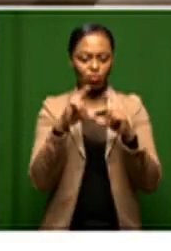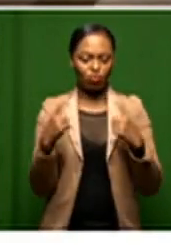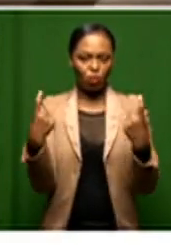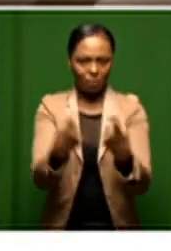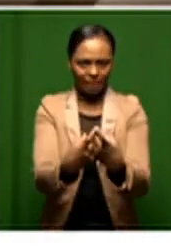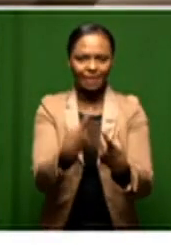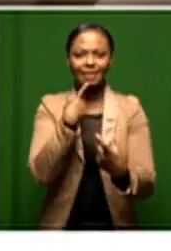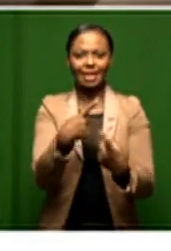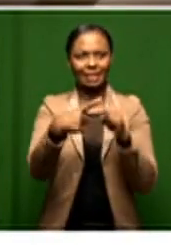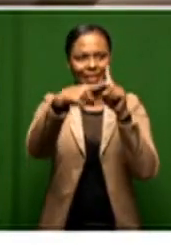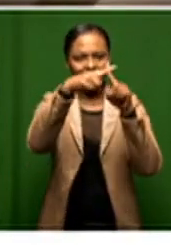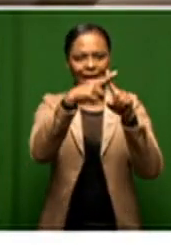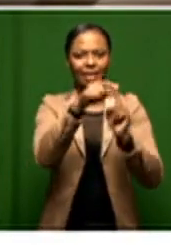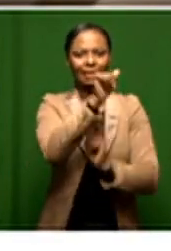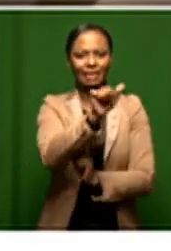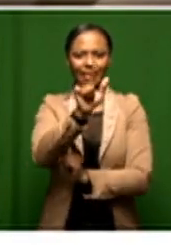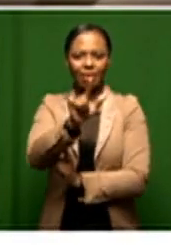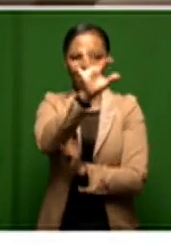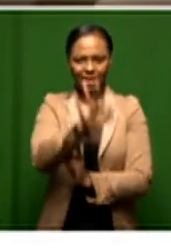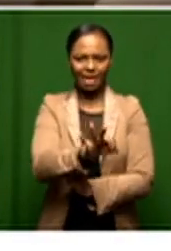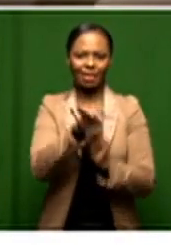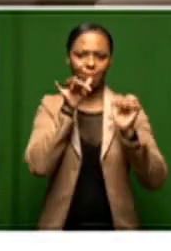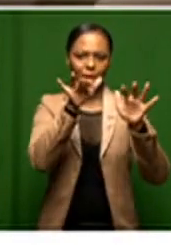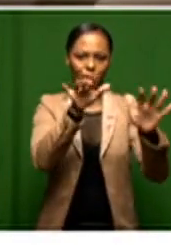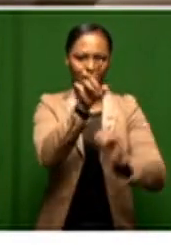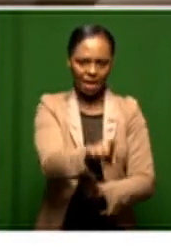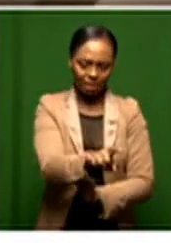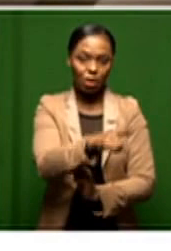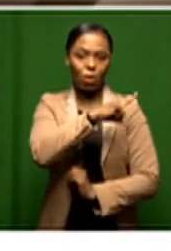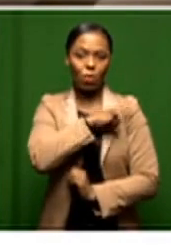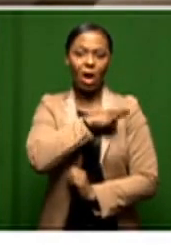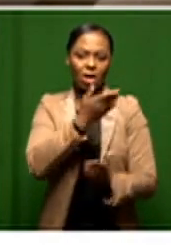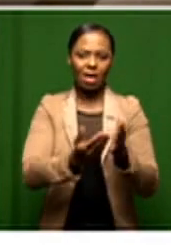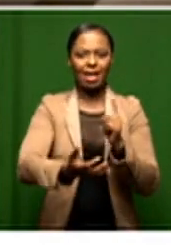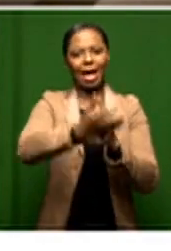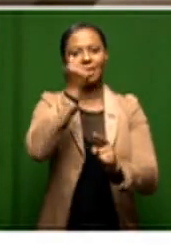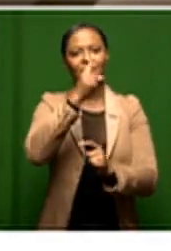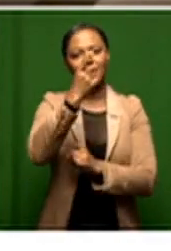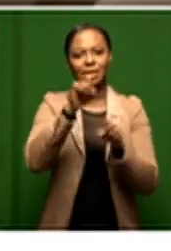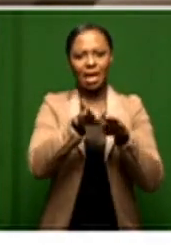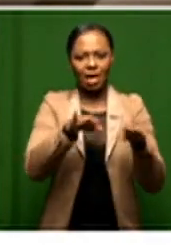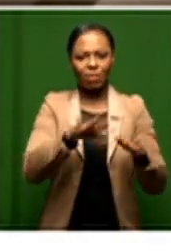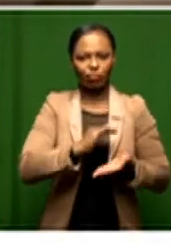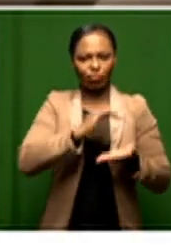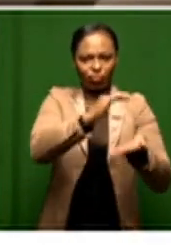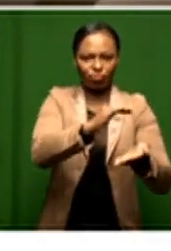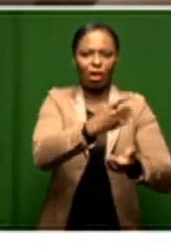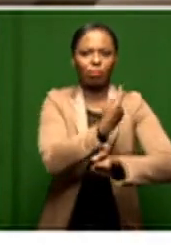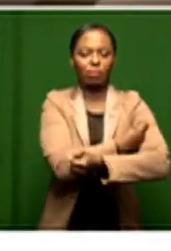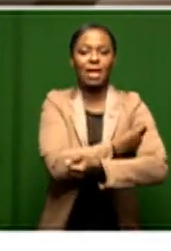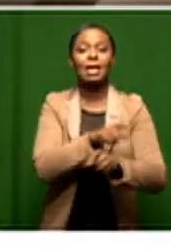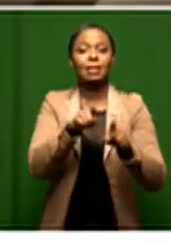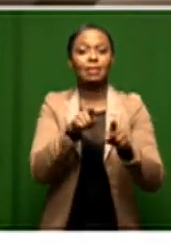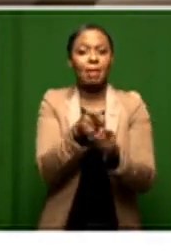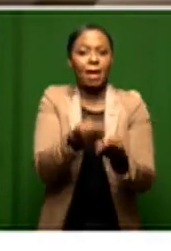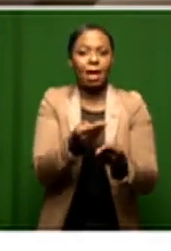target 67% of the population in order to achieve the first level of herd immunity, and to be able